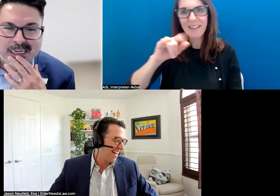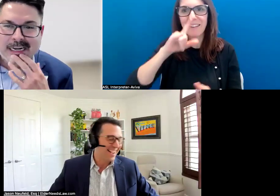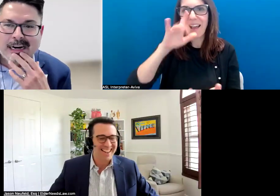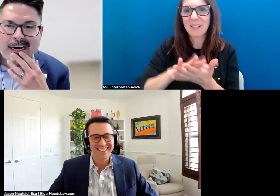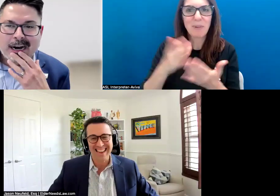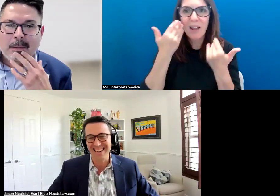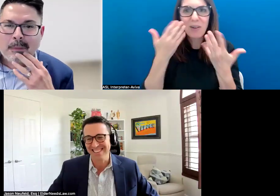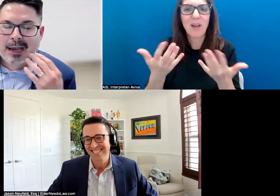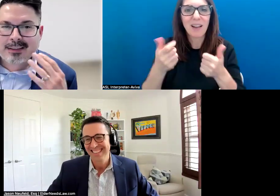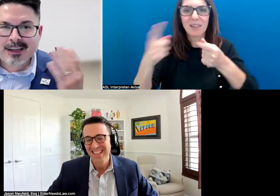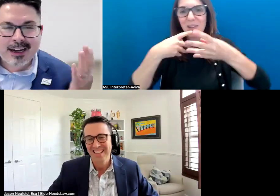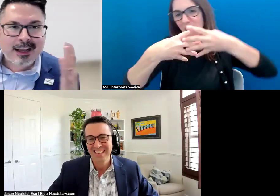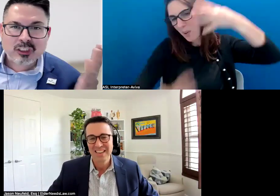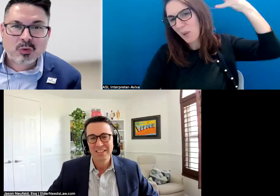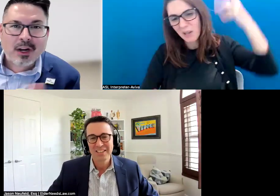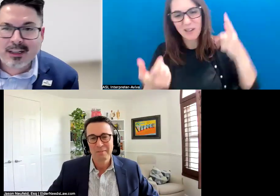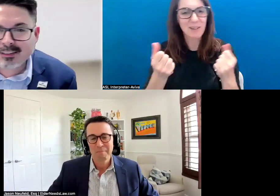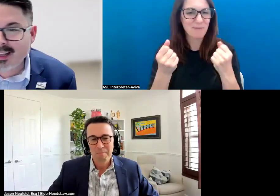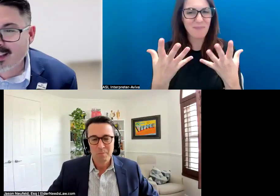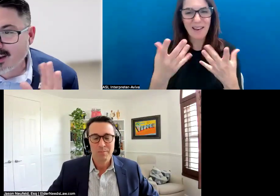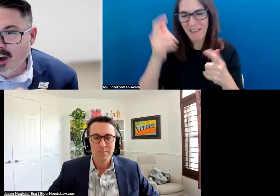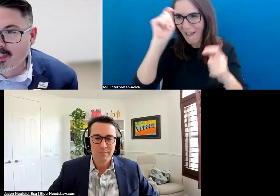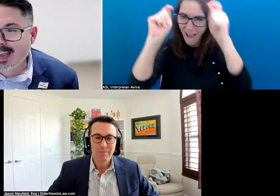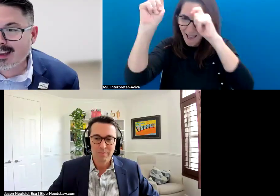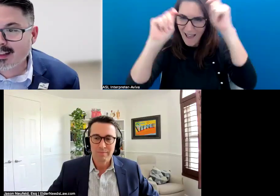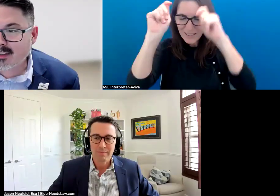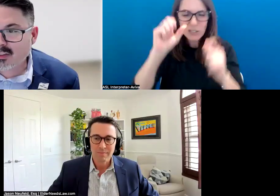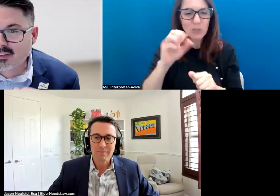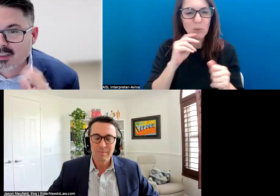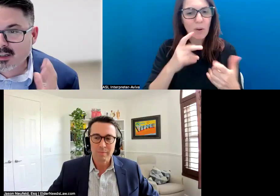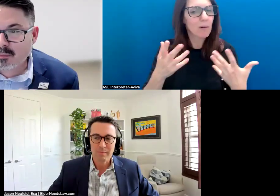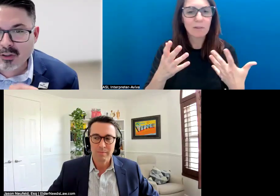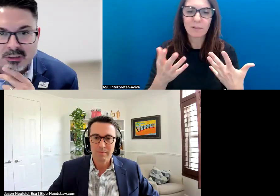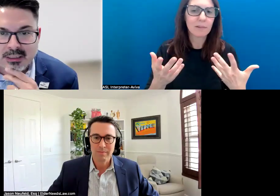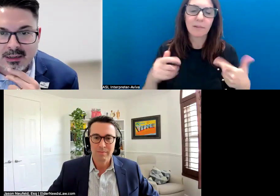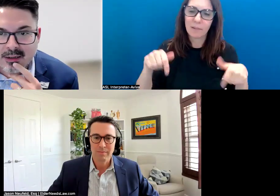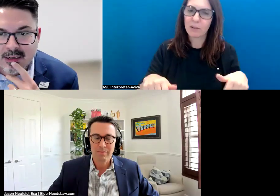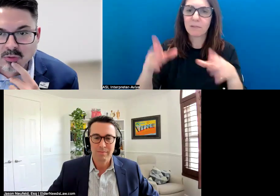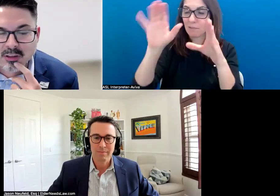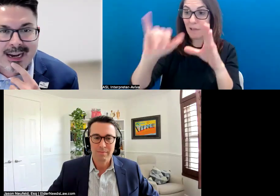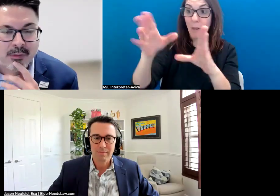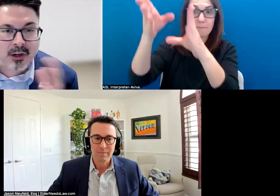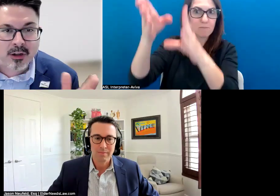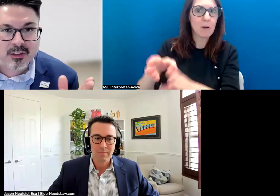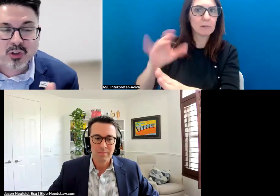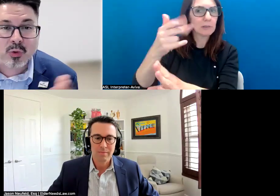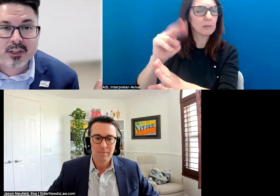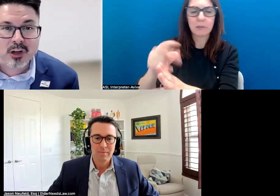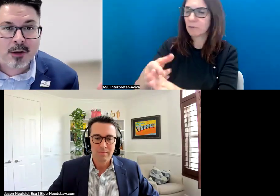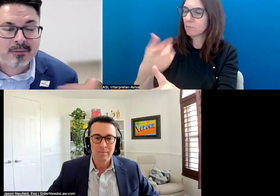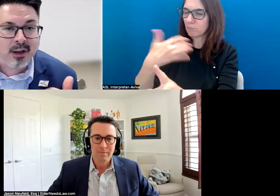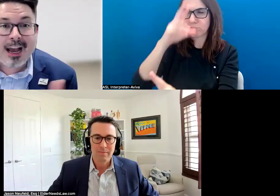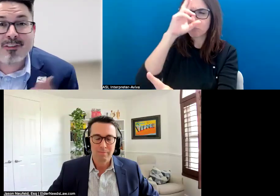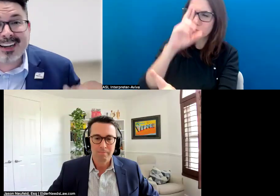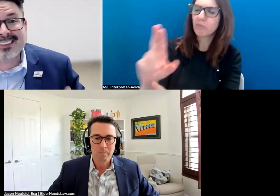you, but just want to say all the accolades. This is a person that is really high regarded, does a great